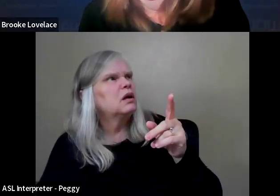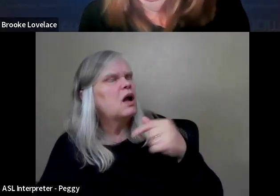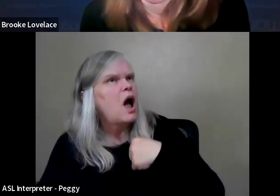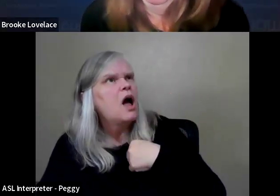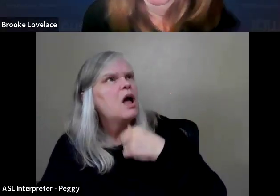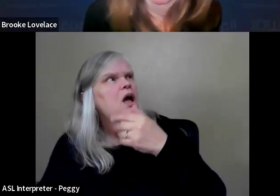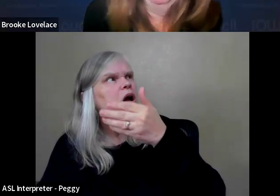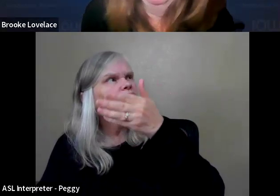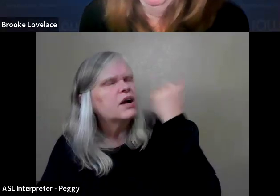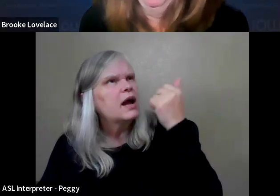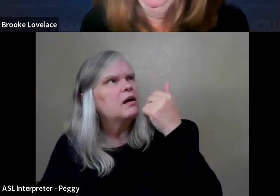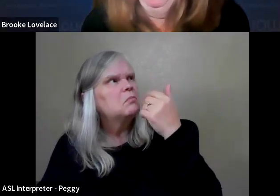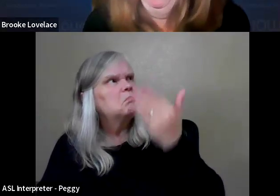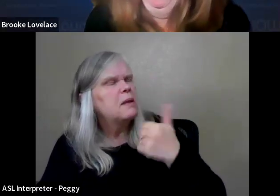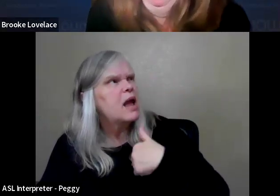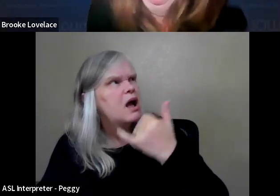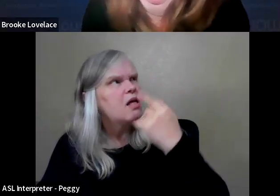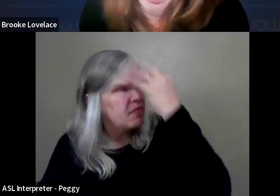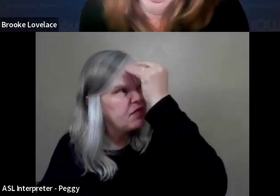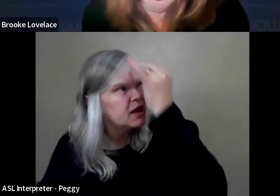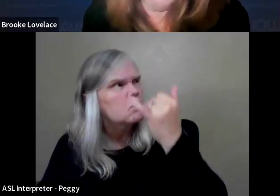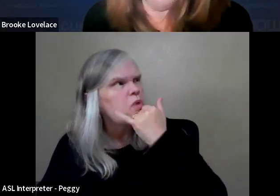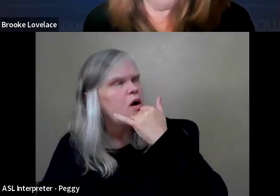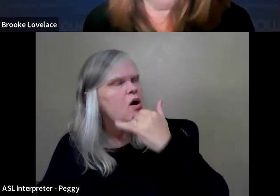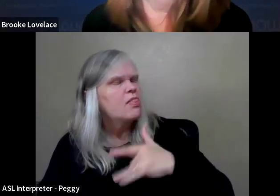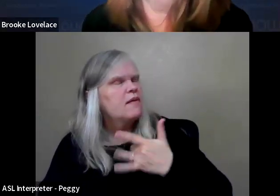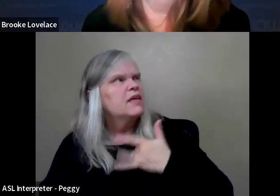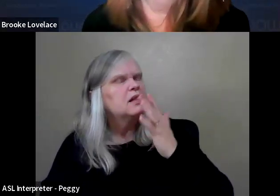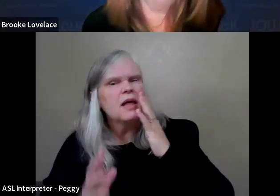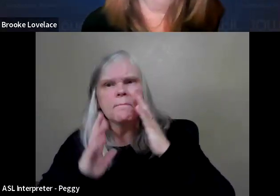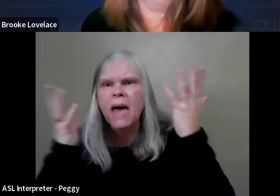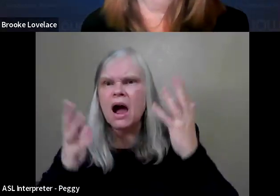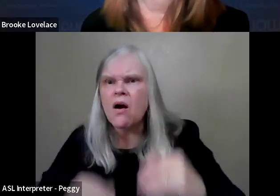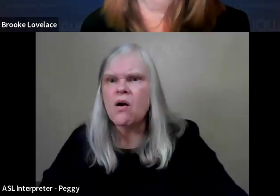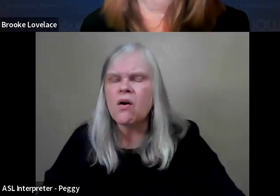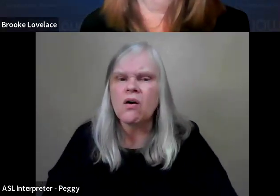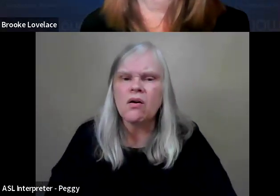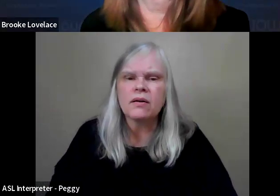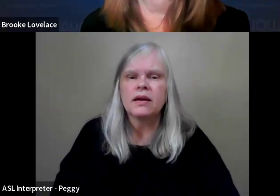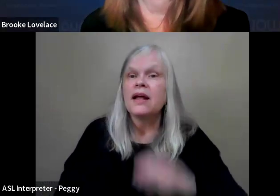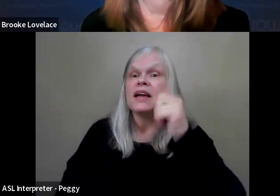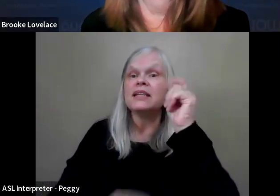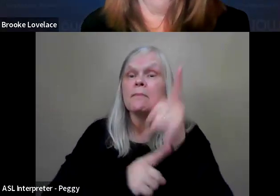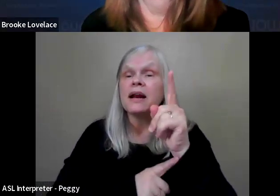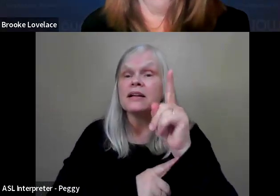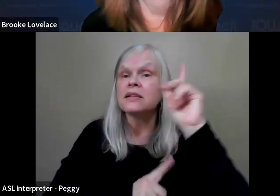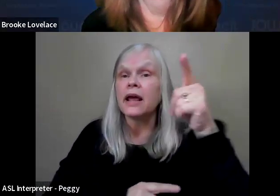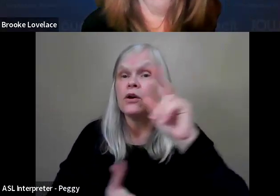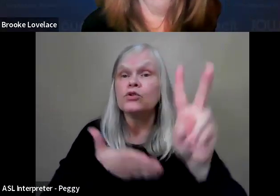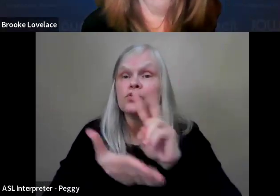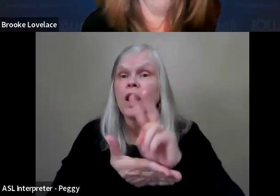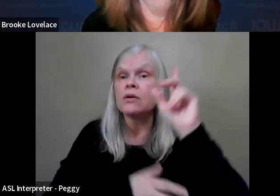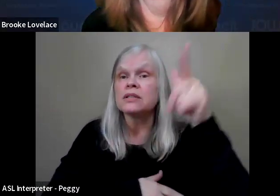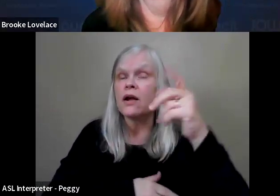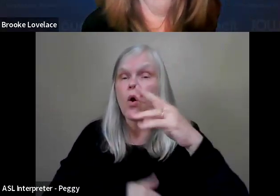forgotten or are thinking the wrong thing, and they might feel really embarrassed about that. And then 10 minutes later, 2 hours later, the